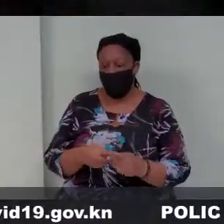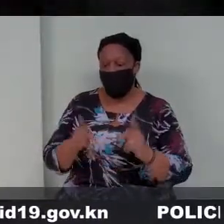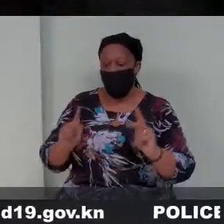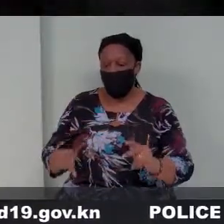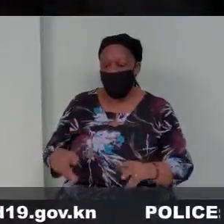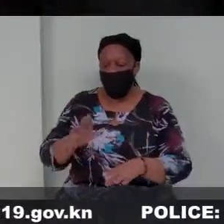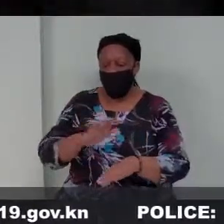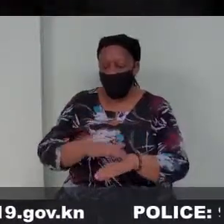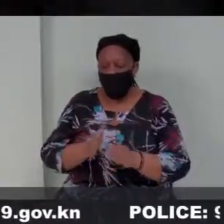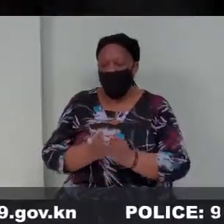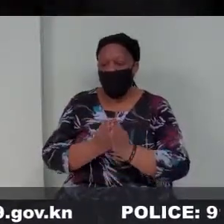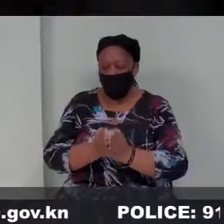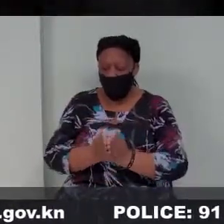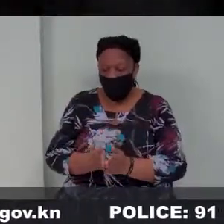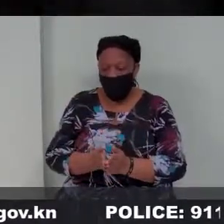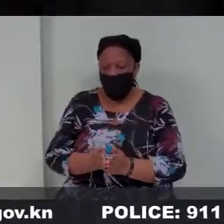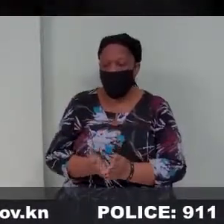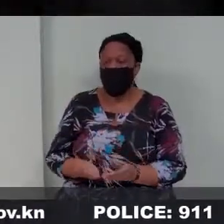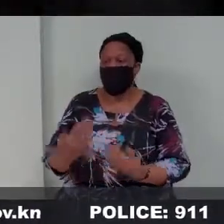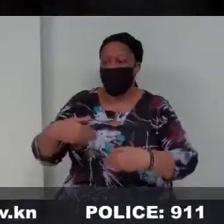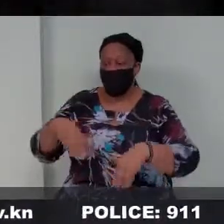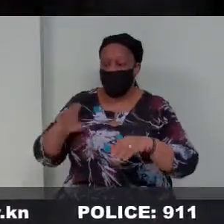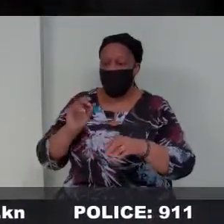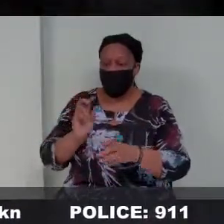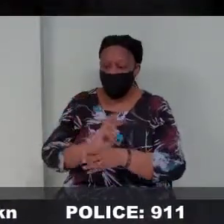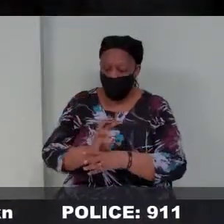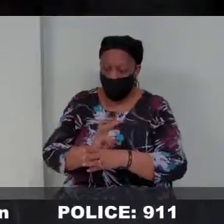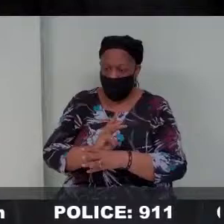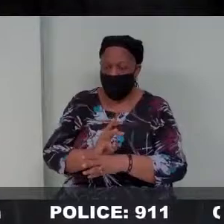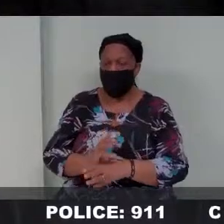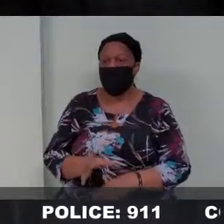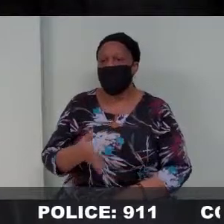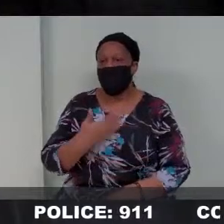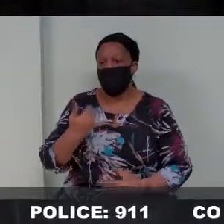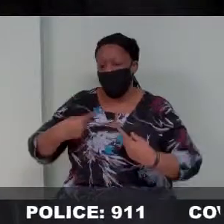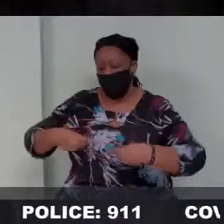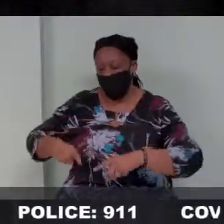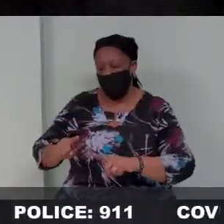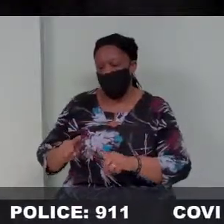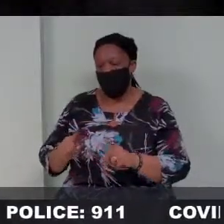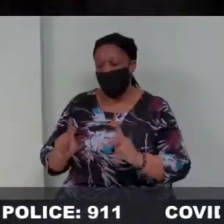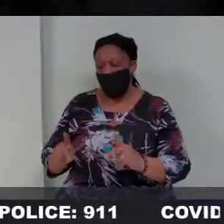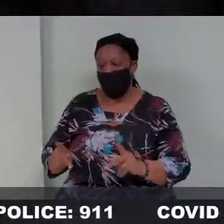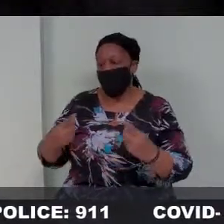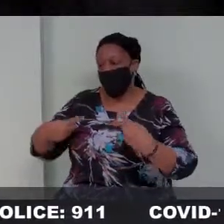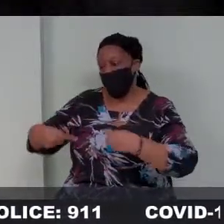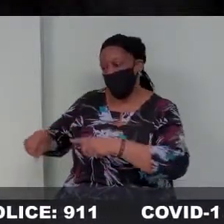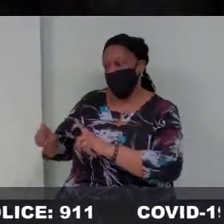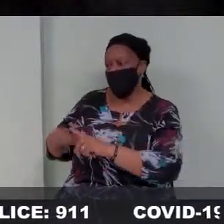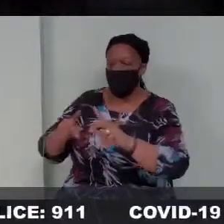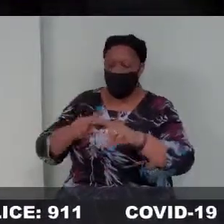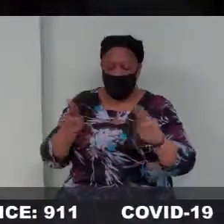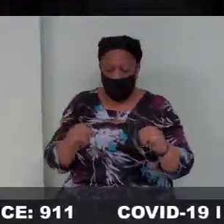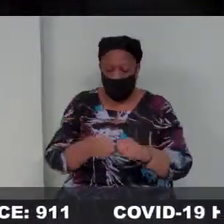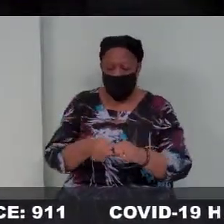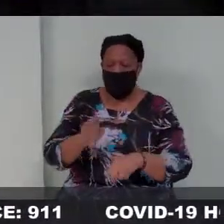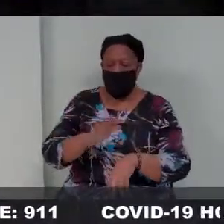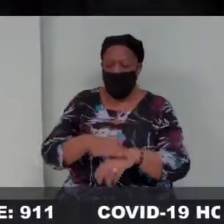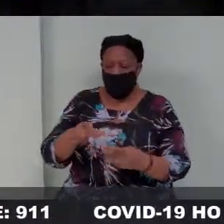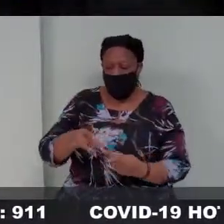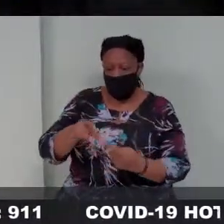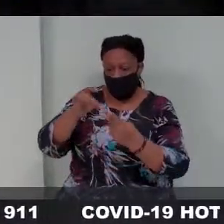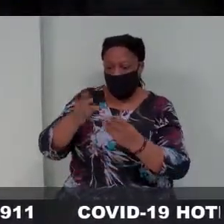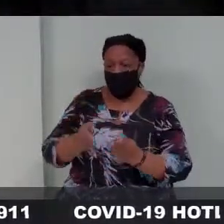inbound passengers. And so let's now speak about what pertains in terms of the hotels. Again,